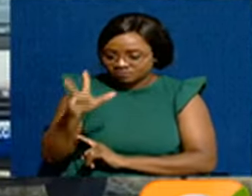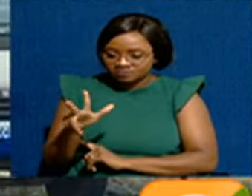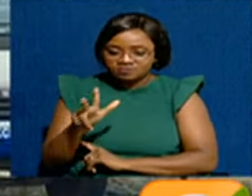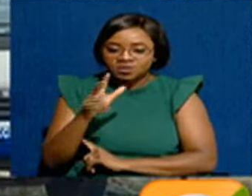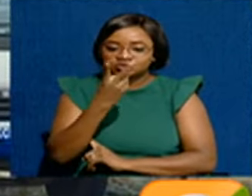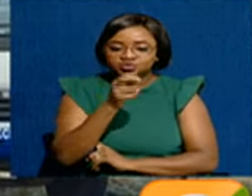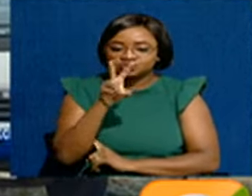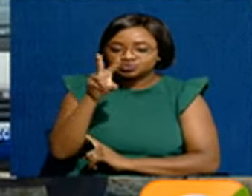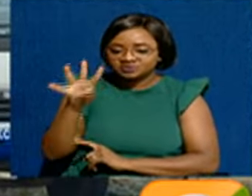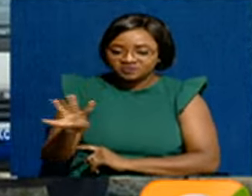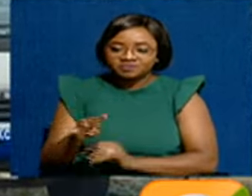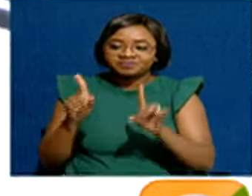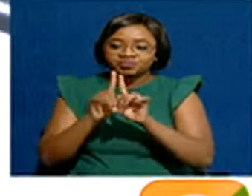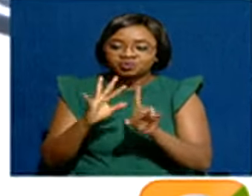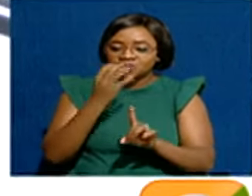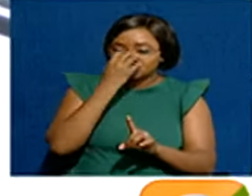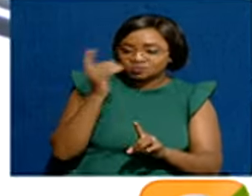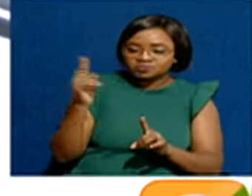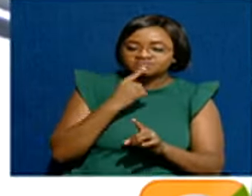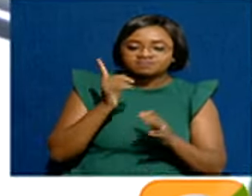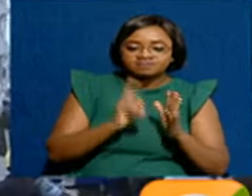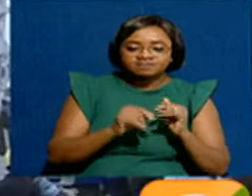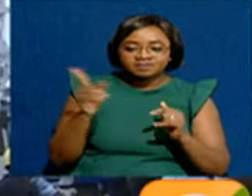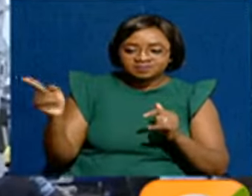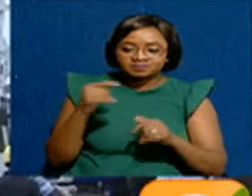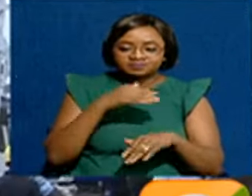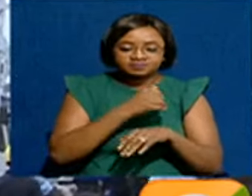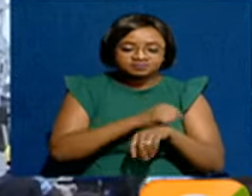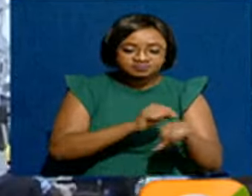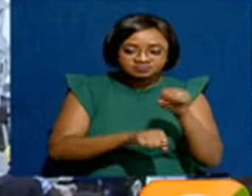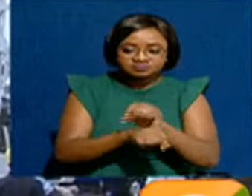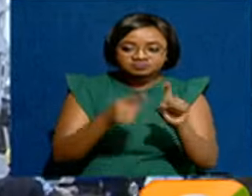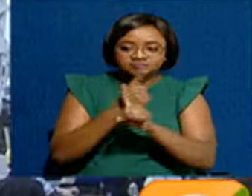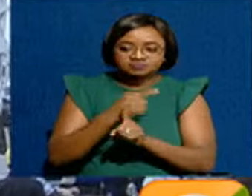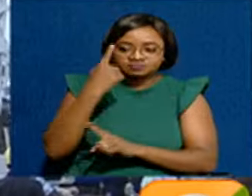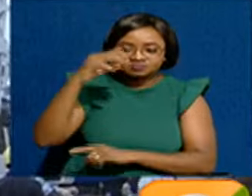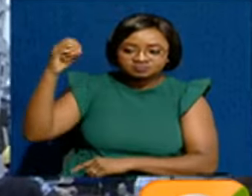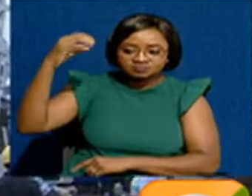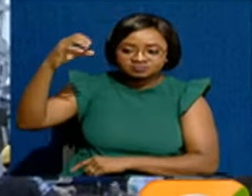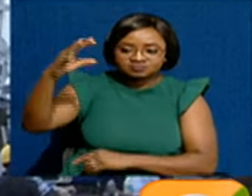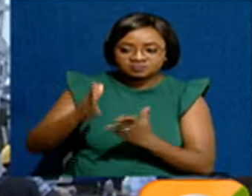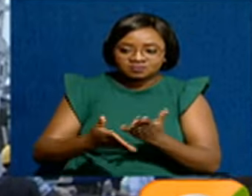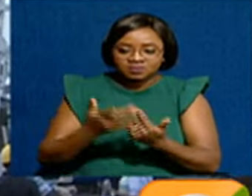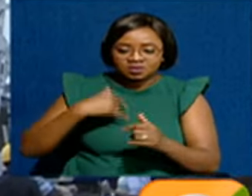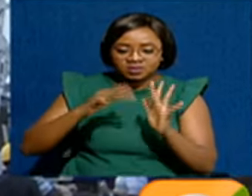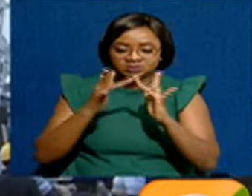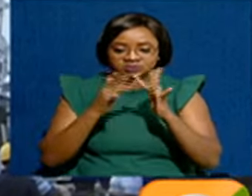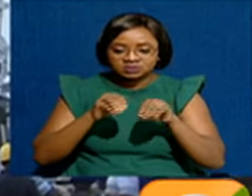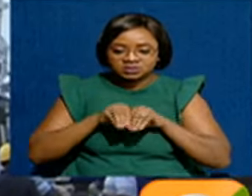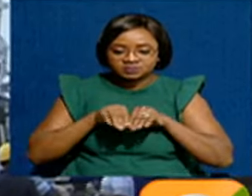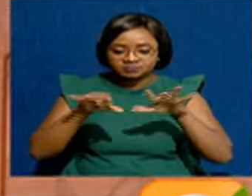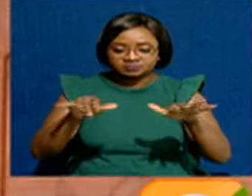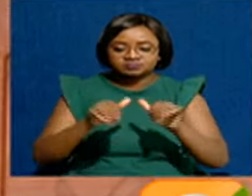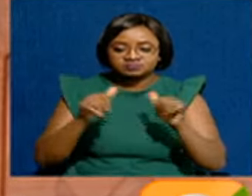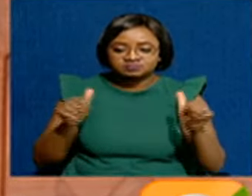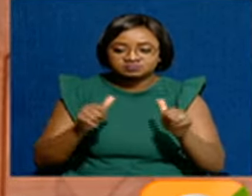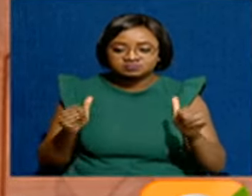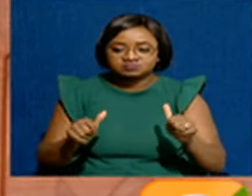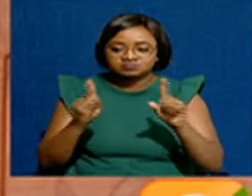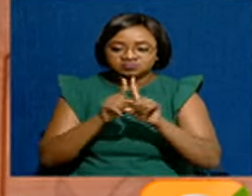inequality gap, President Ruto says the electricity infrastructure will also be used to improve internet connectivity. As you